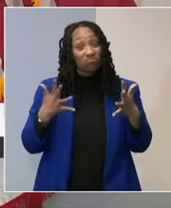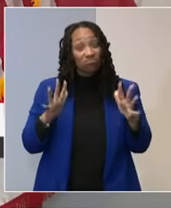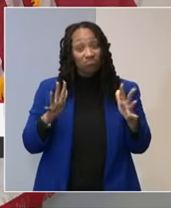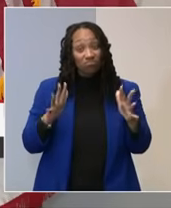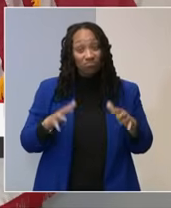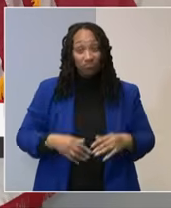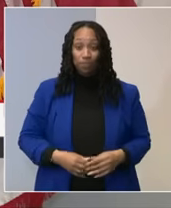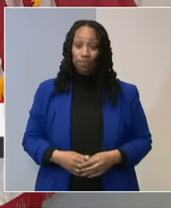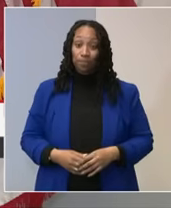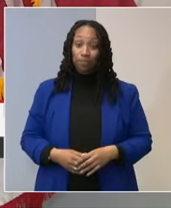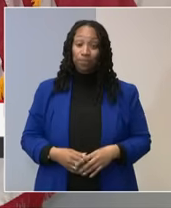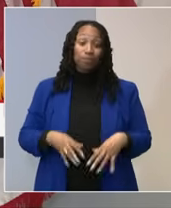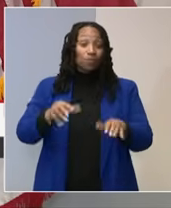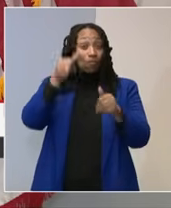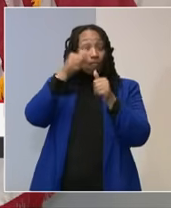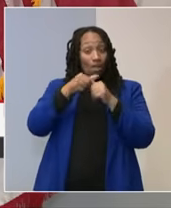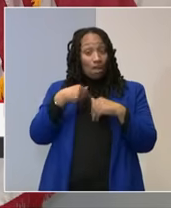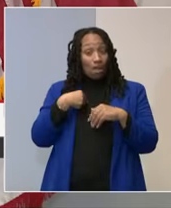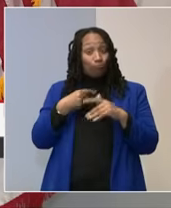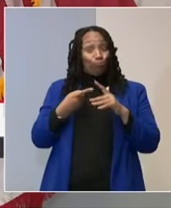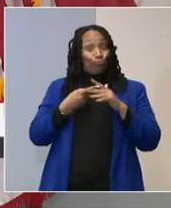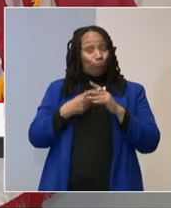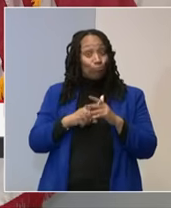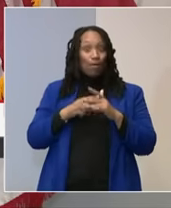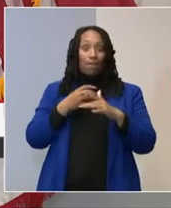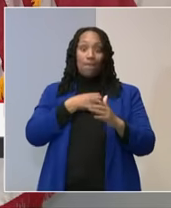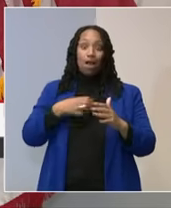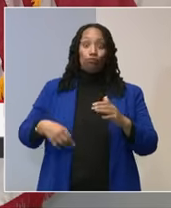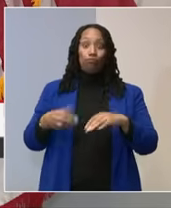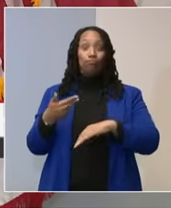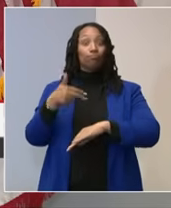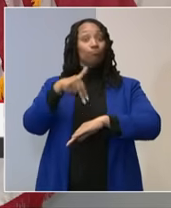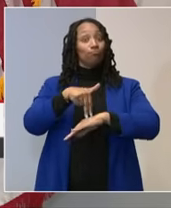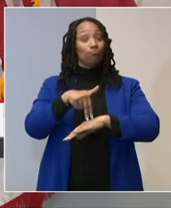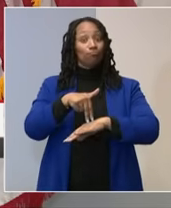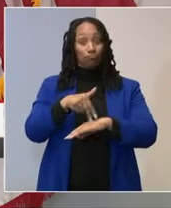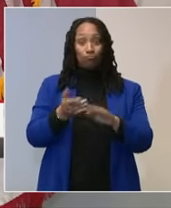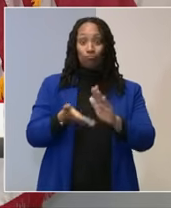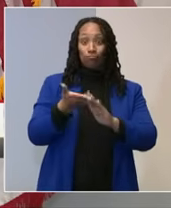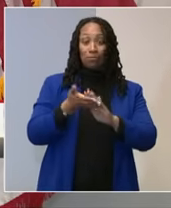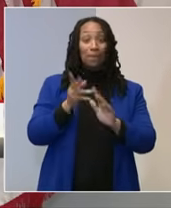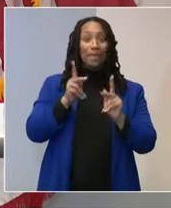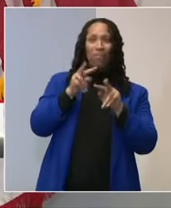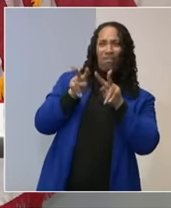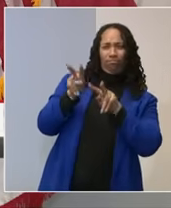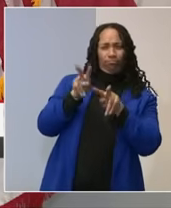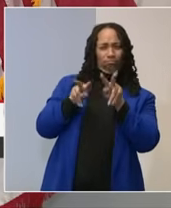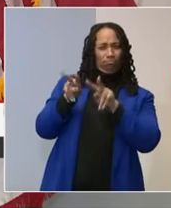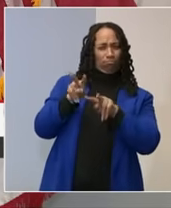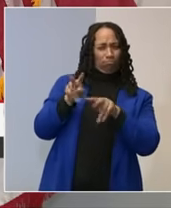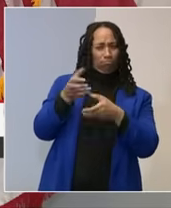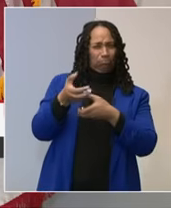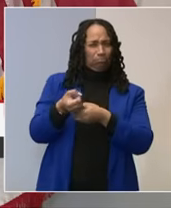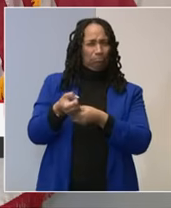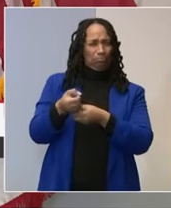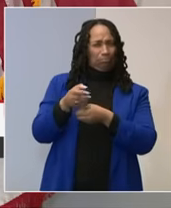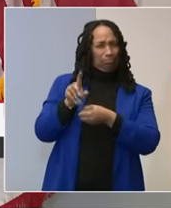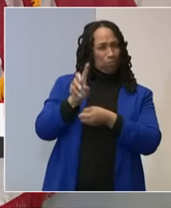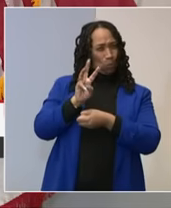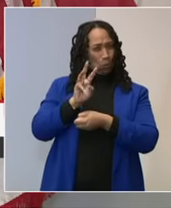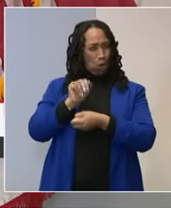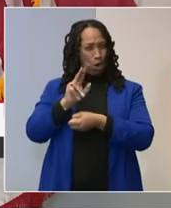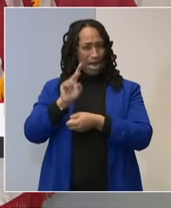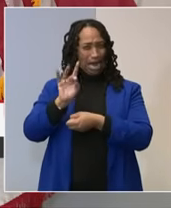people were skeptical in Ward 8. They told me then that, are you just going to come around